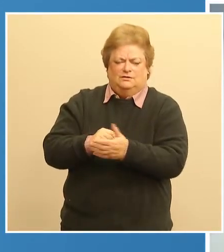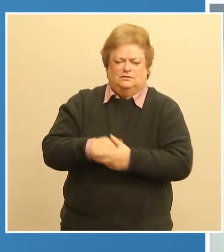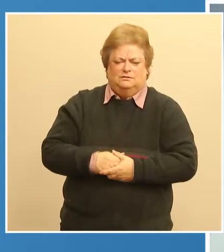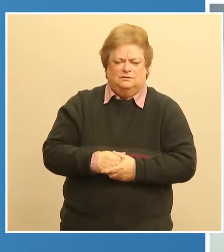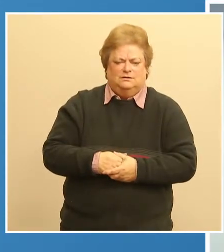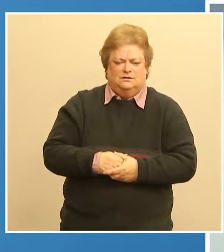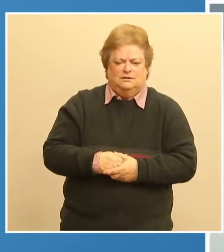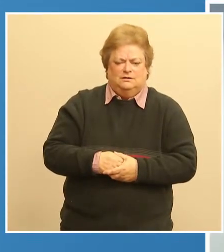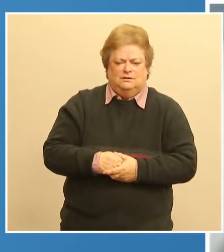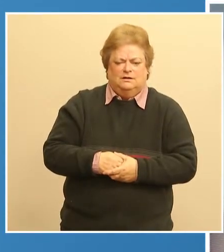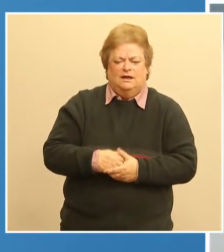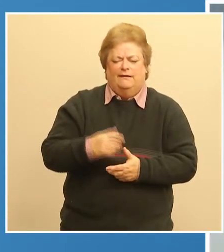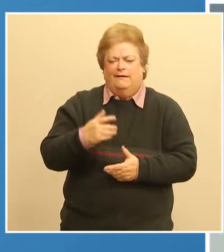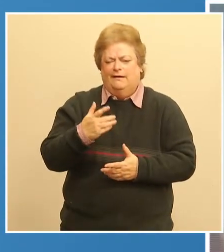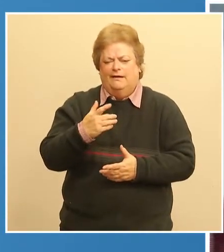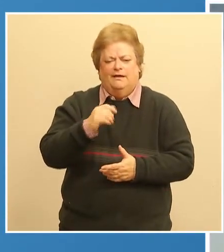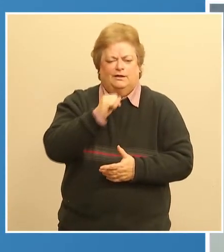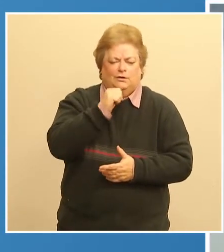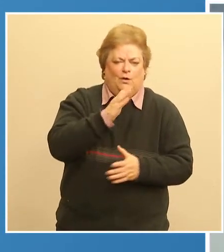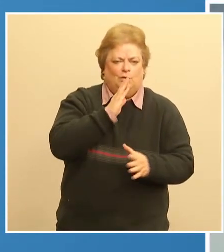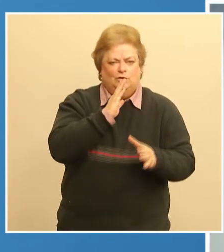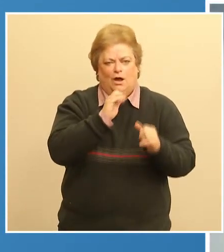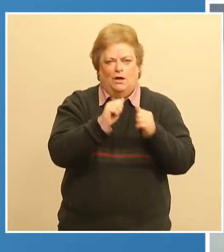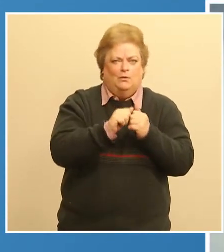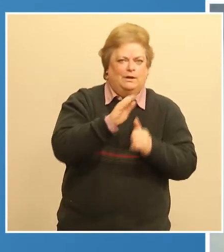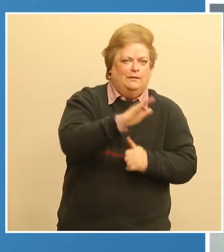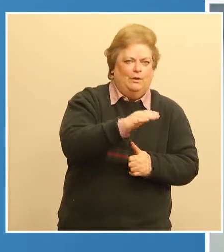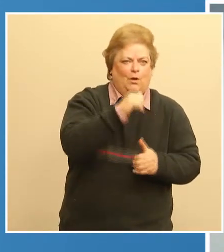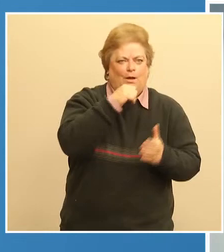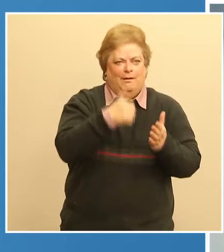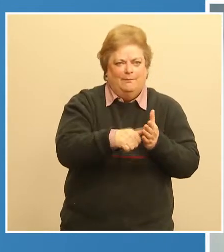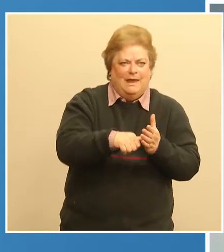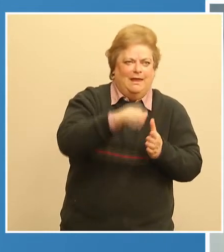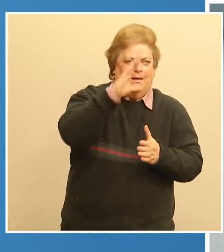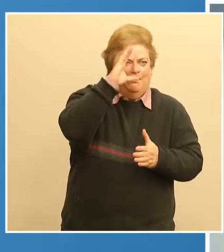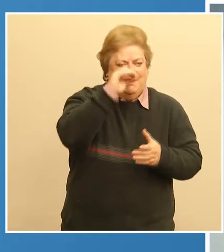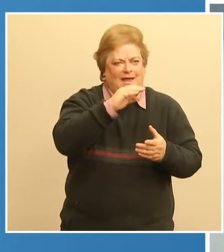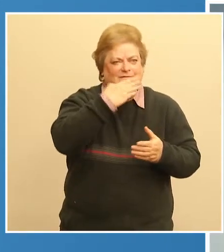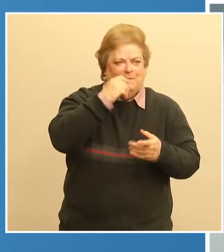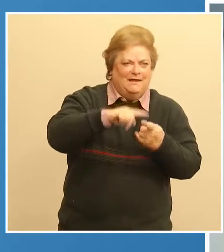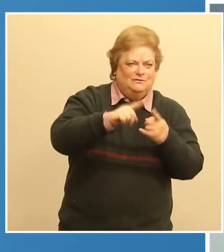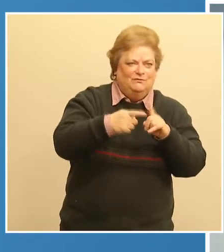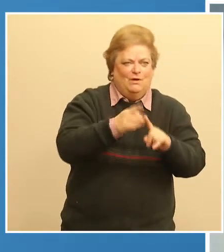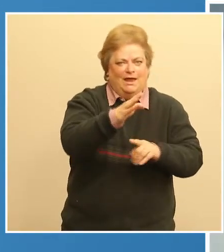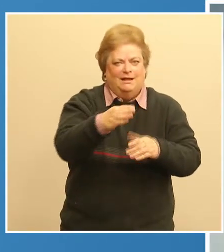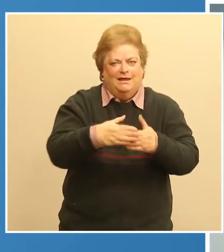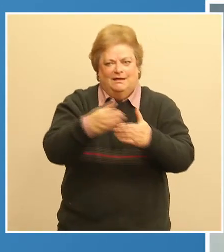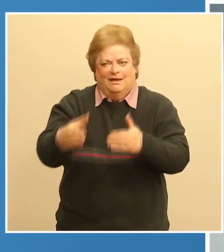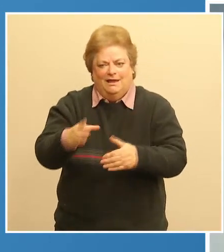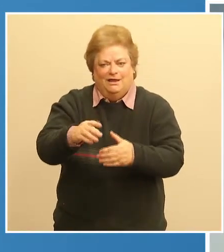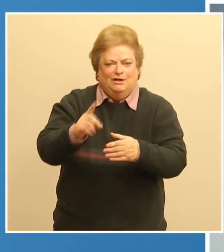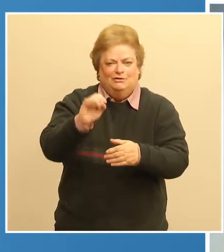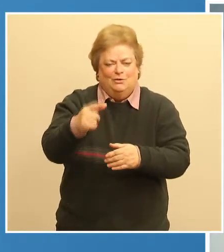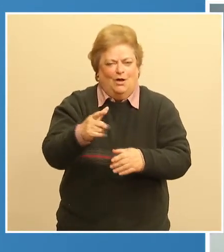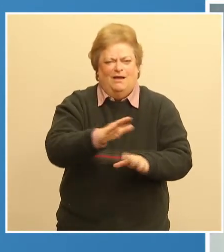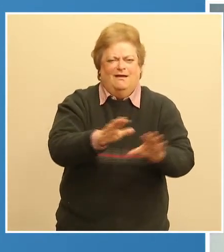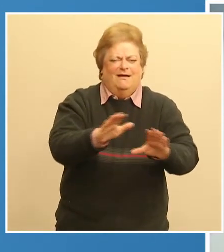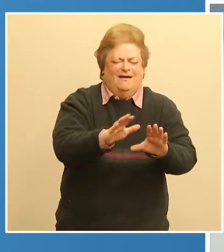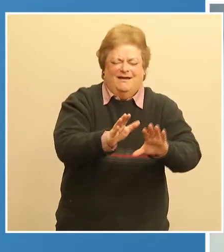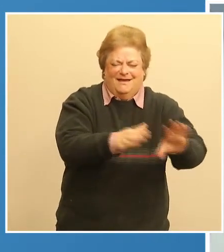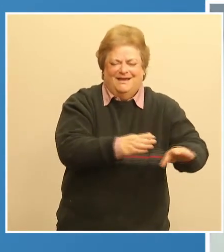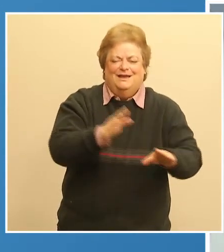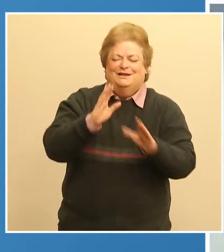to your mailman's best friend's neighbor's dog. Let us know how we can be there to support you, and we're happy